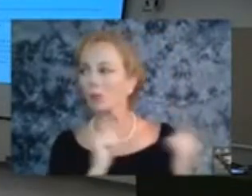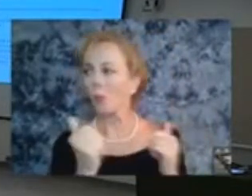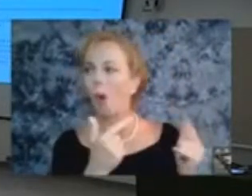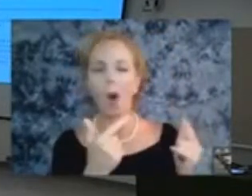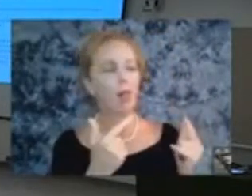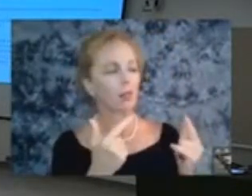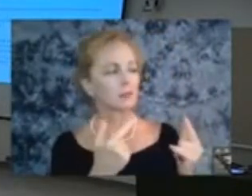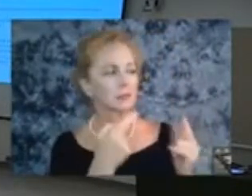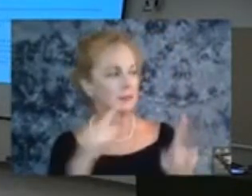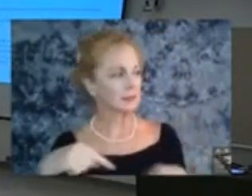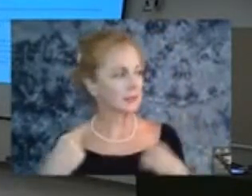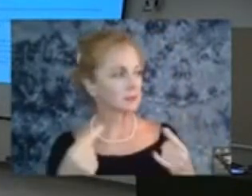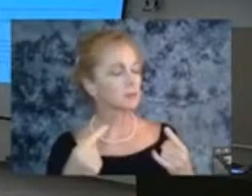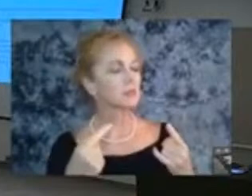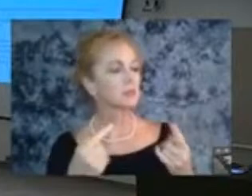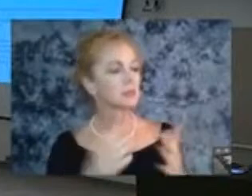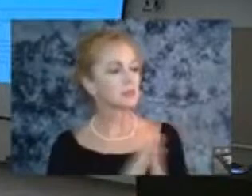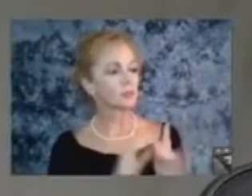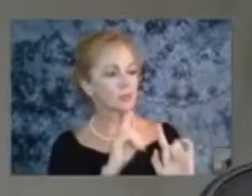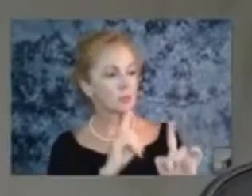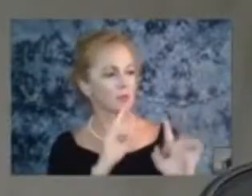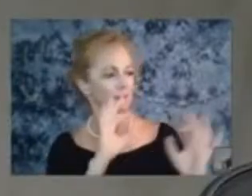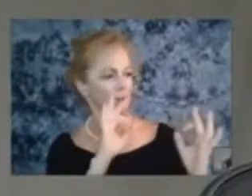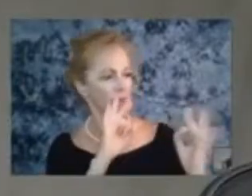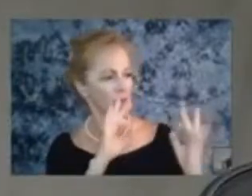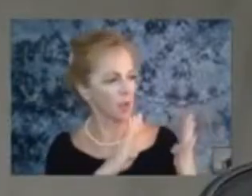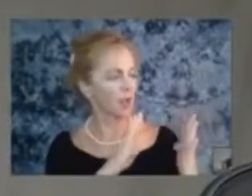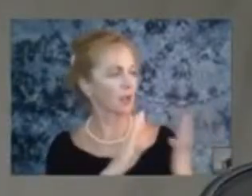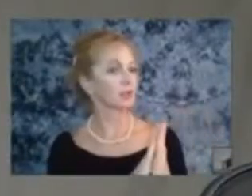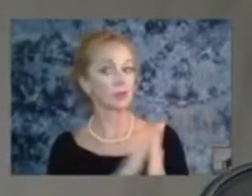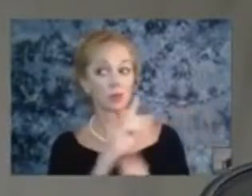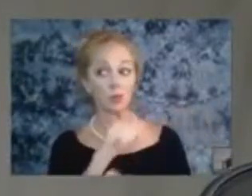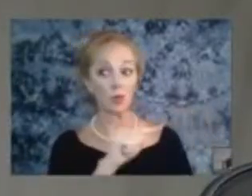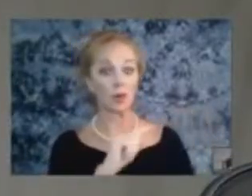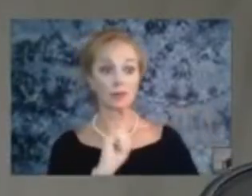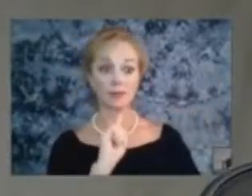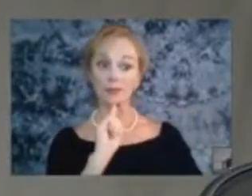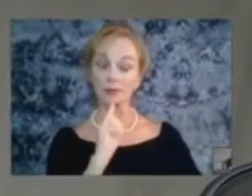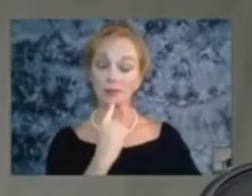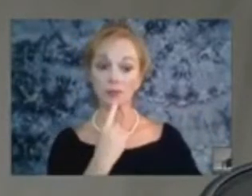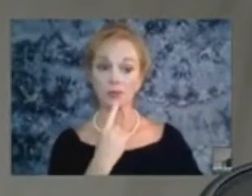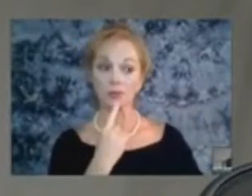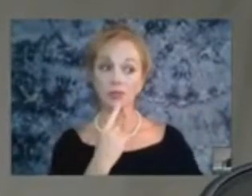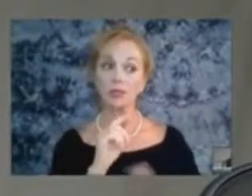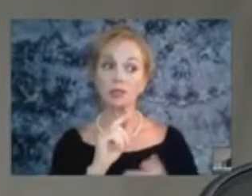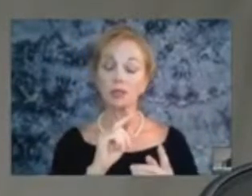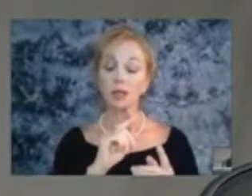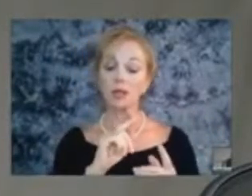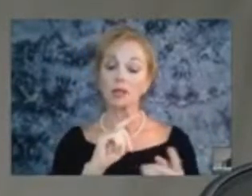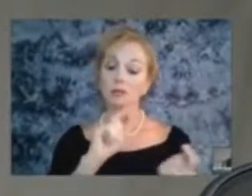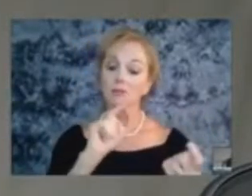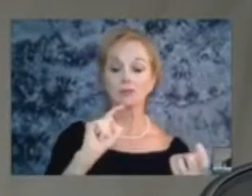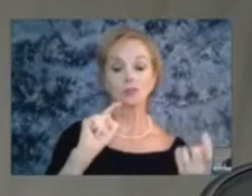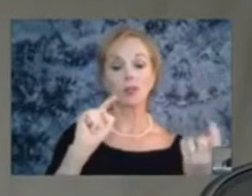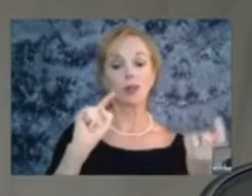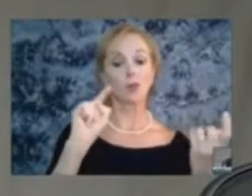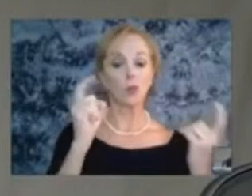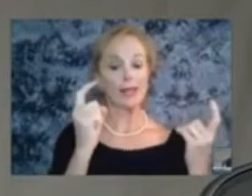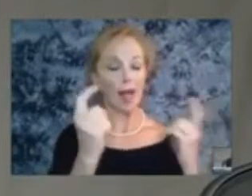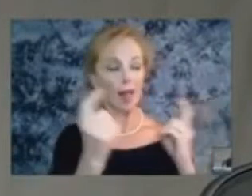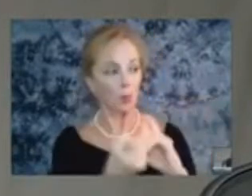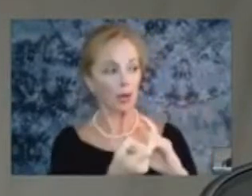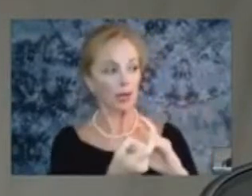on feedback, telling folks you all are very seriously taking this and making adjustments, recalibrating, and that is obvious.